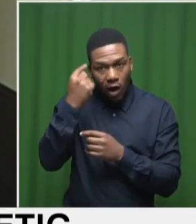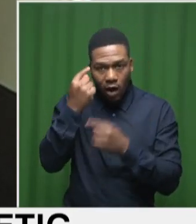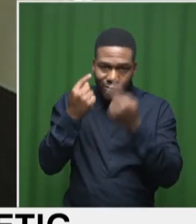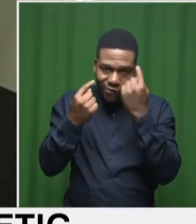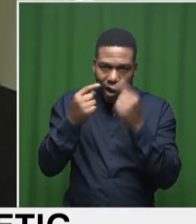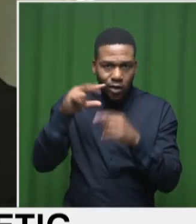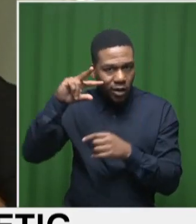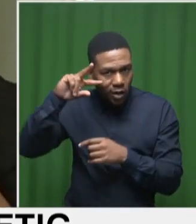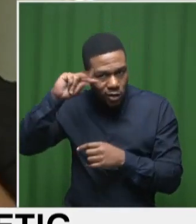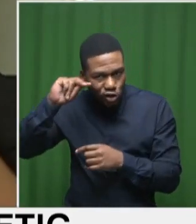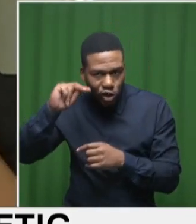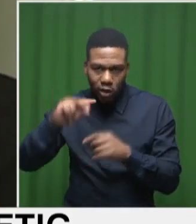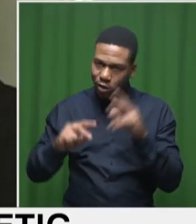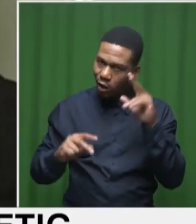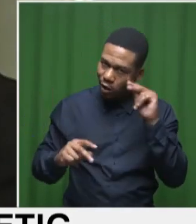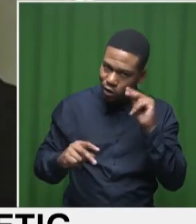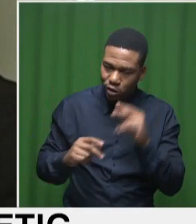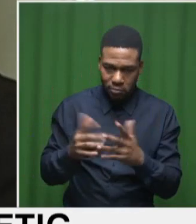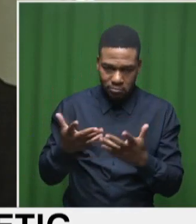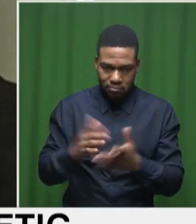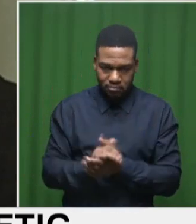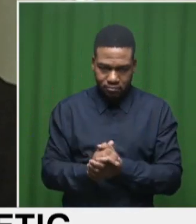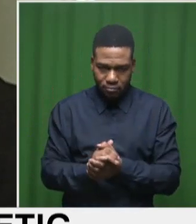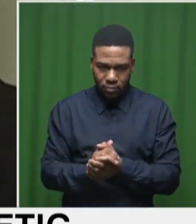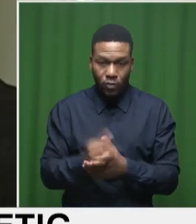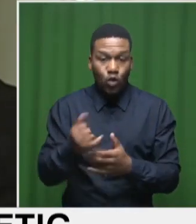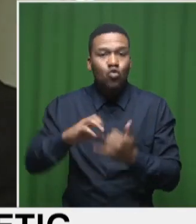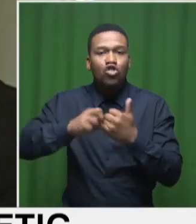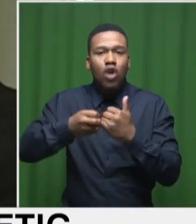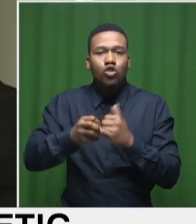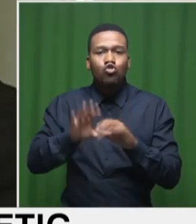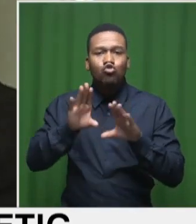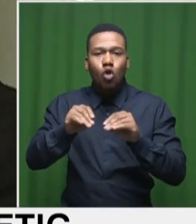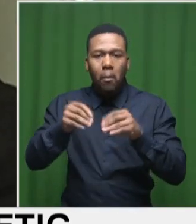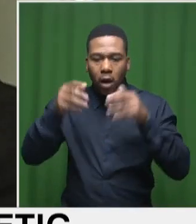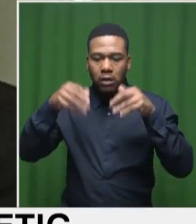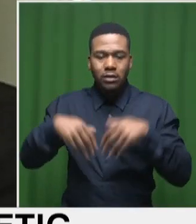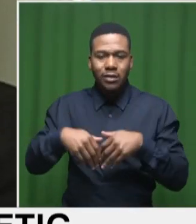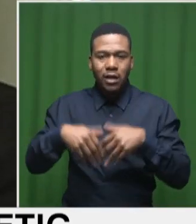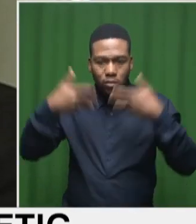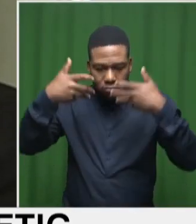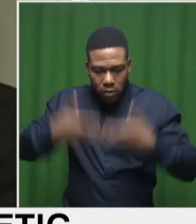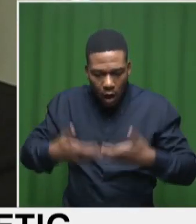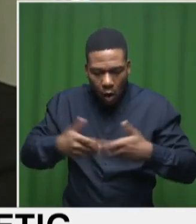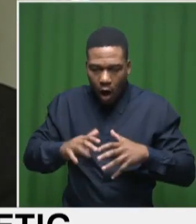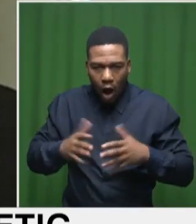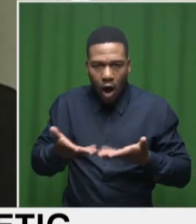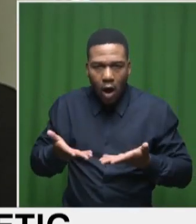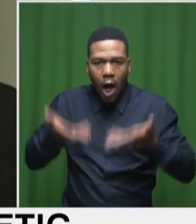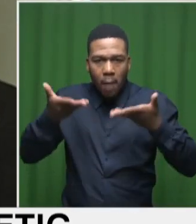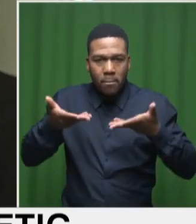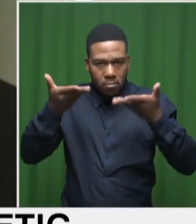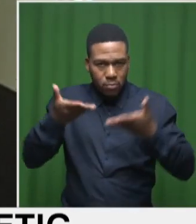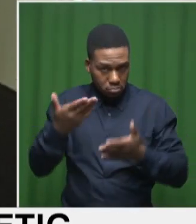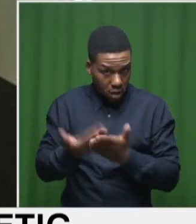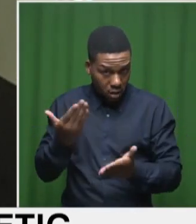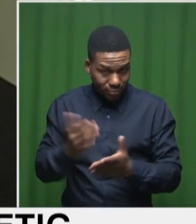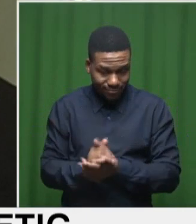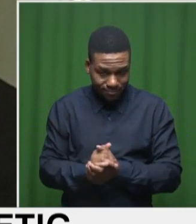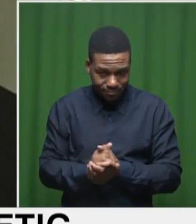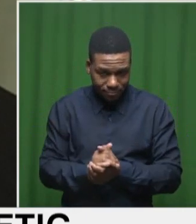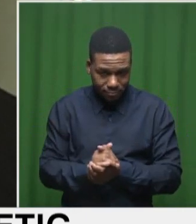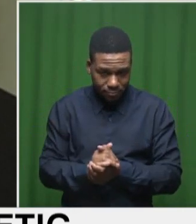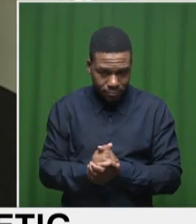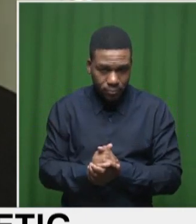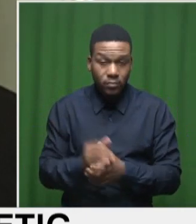or the neck, where we want to stop the downforce of those muscles. And if we can do that, we can actually create lifting in somebody's face.